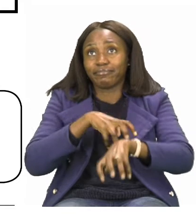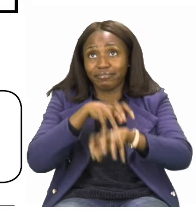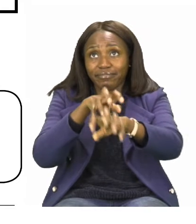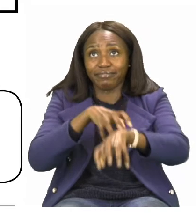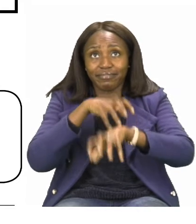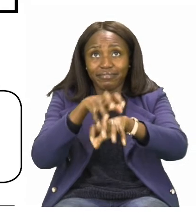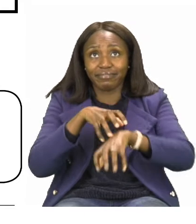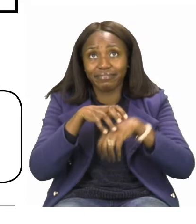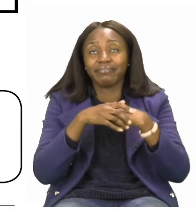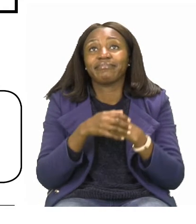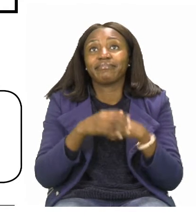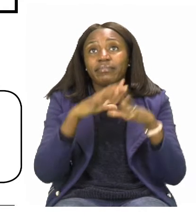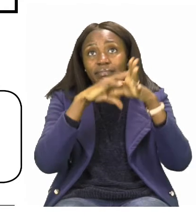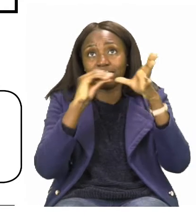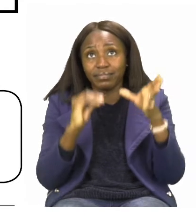rake,